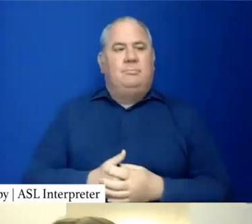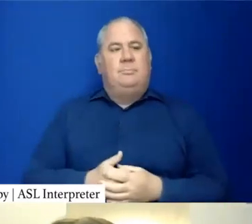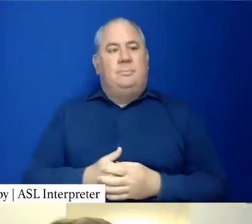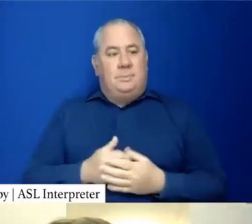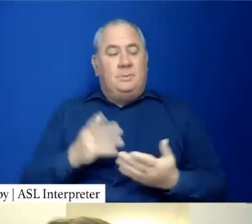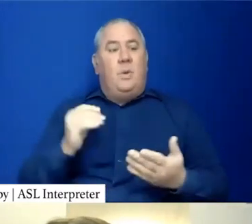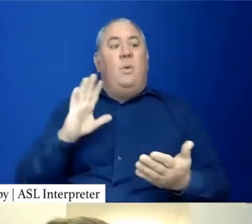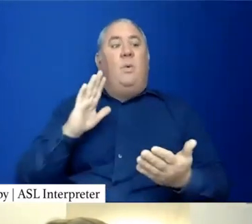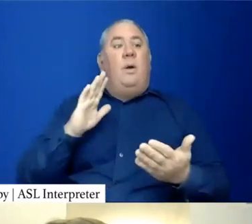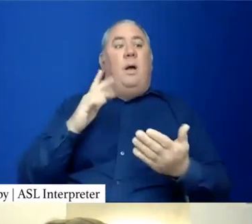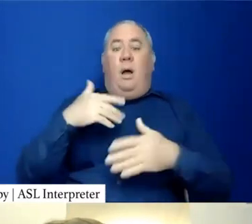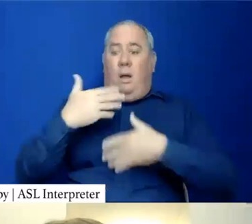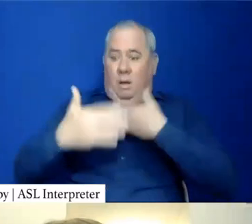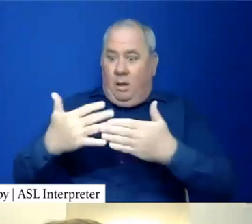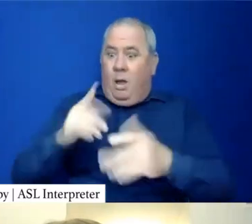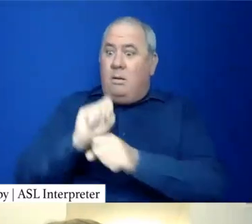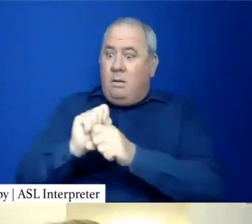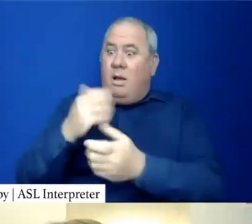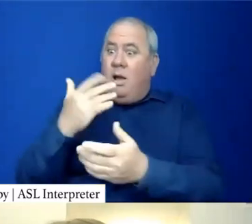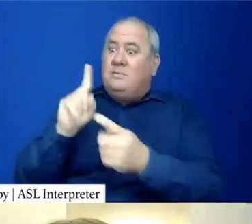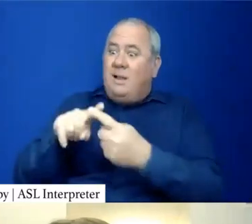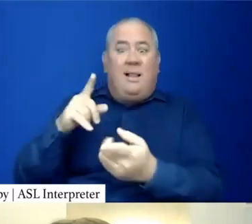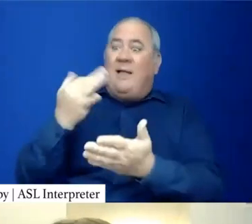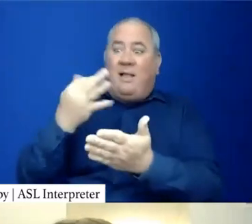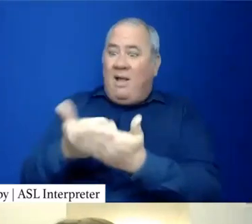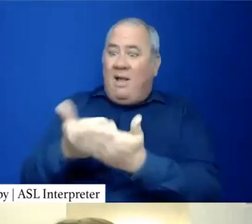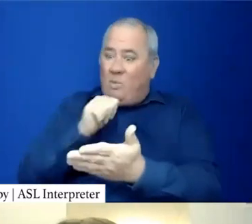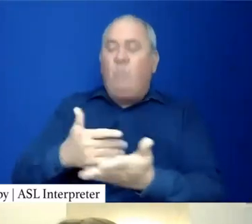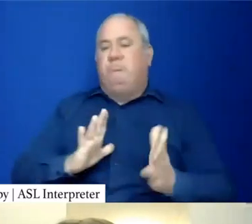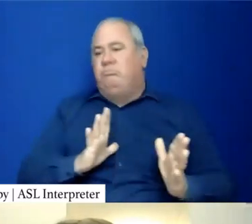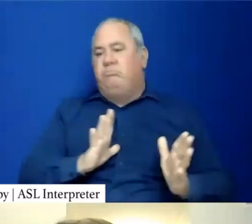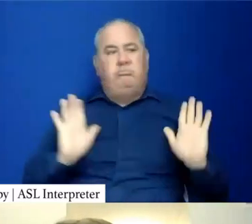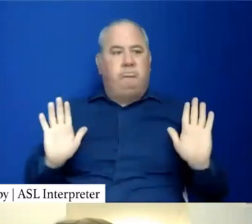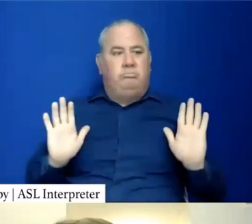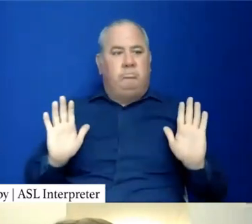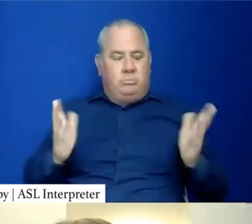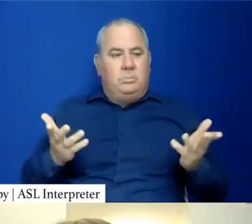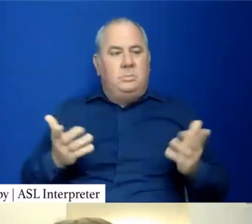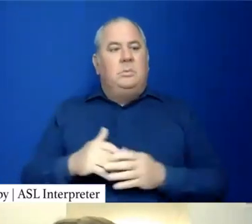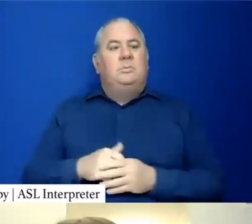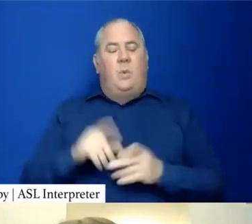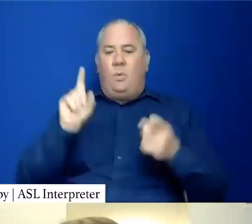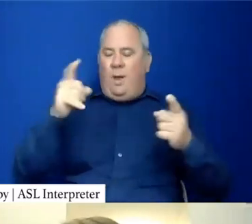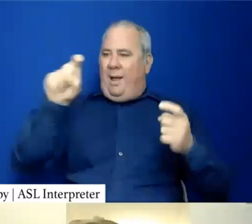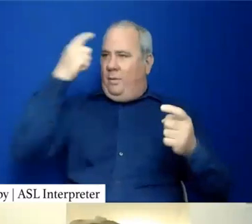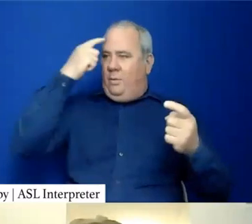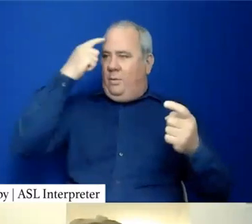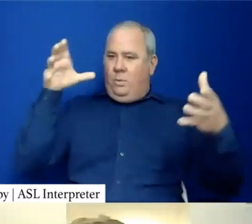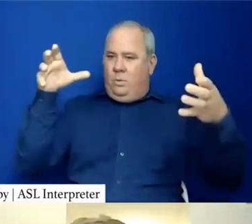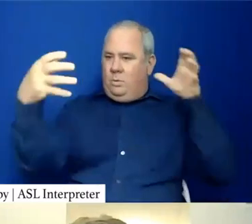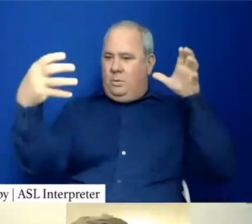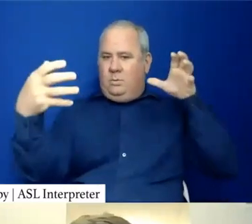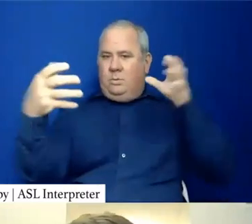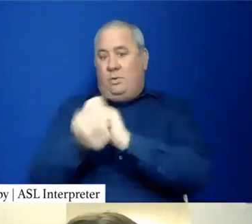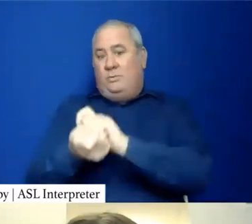And I think that that's a paradigm shift for a lot of people. A lot of disabled people, but then a lot of, like, the rest of the field.